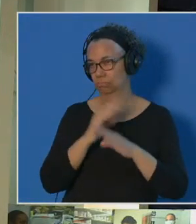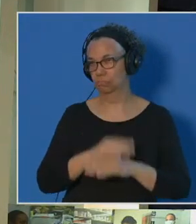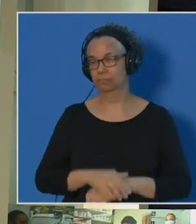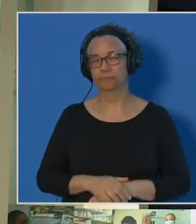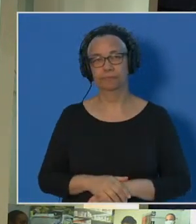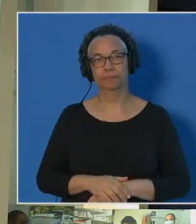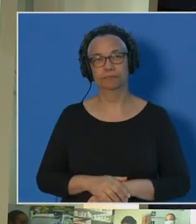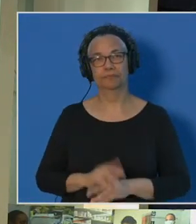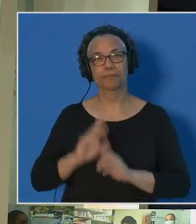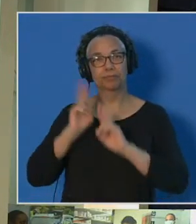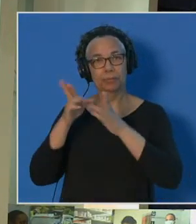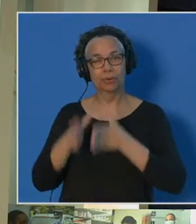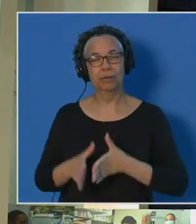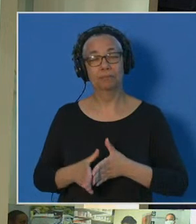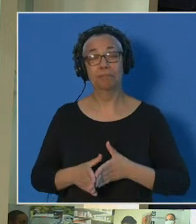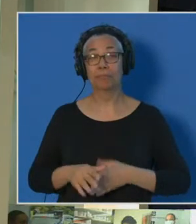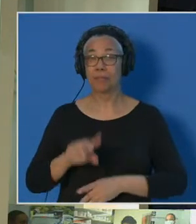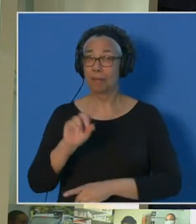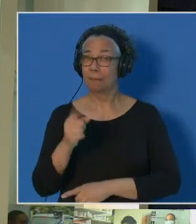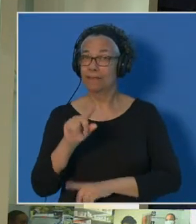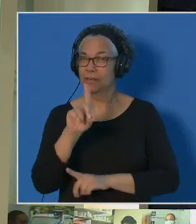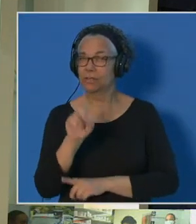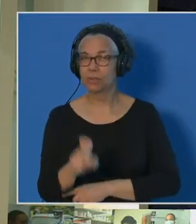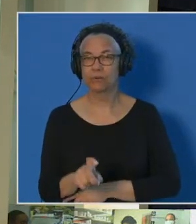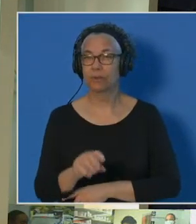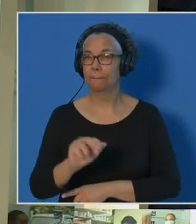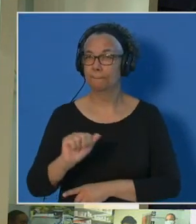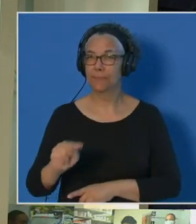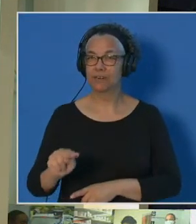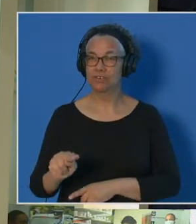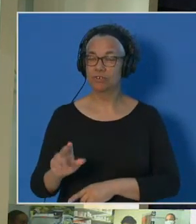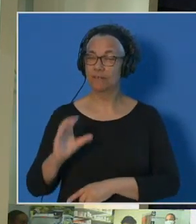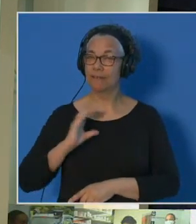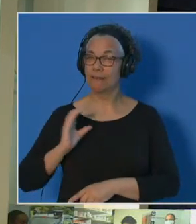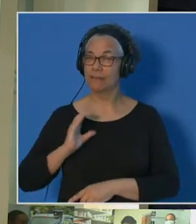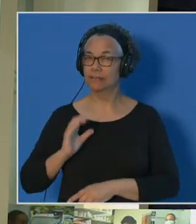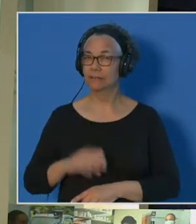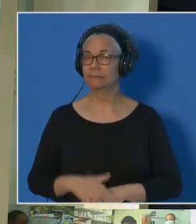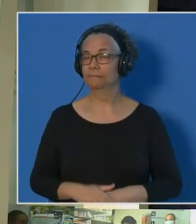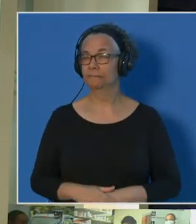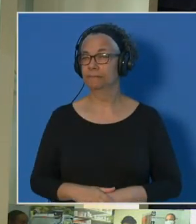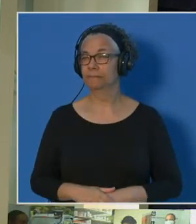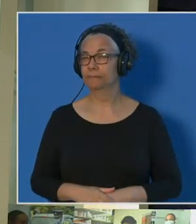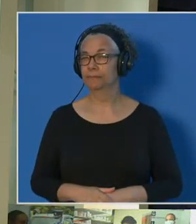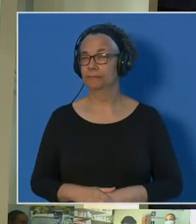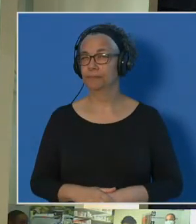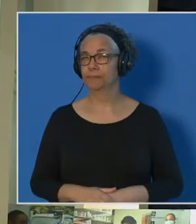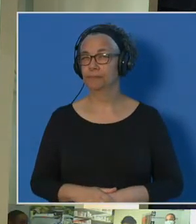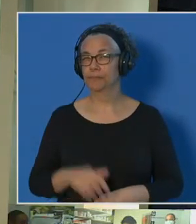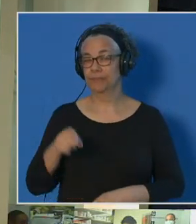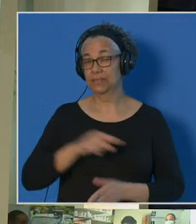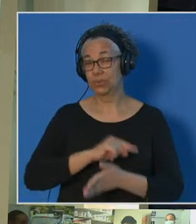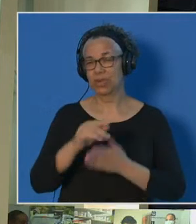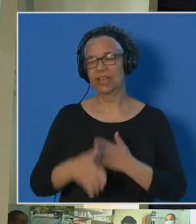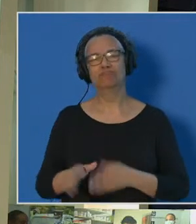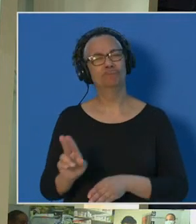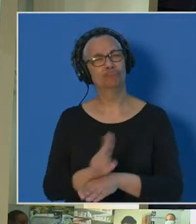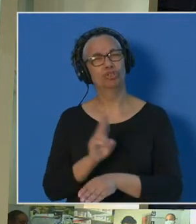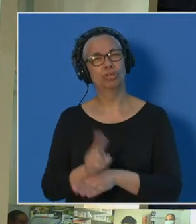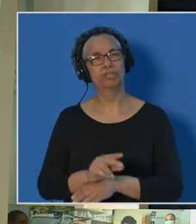Good evening. My first question is for Minister Keynes. Minister Keynes, this weekend is usually the Queen's birthday